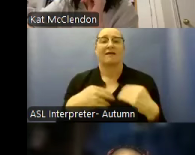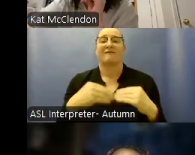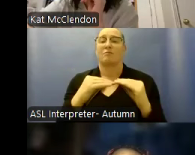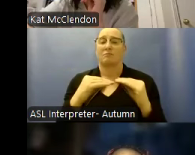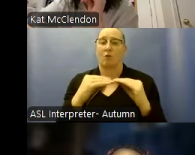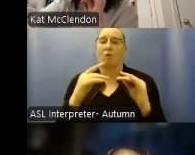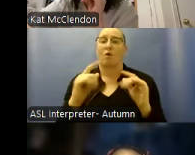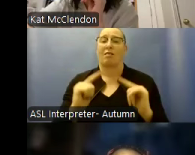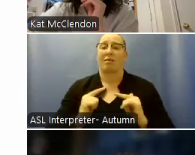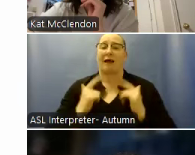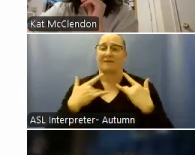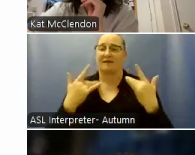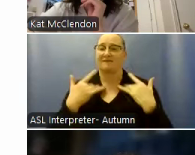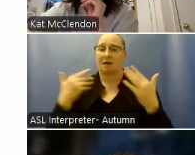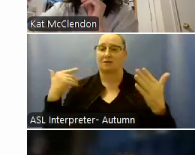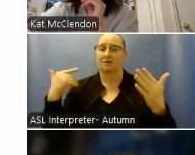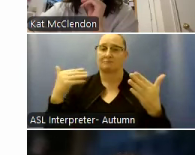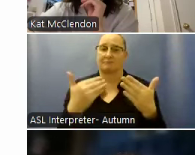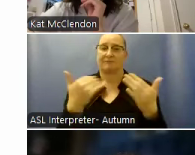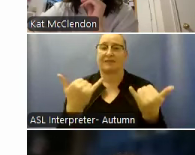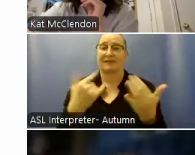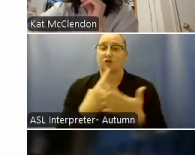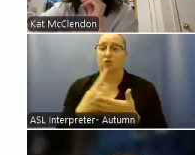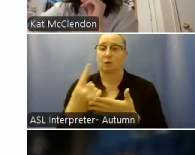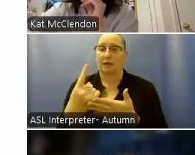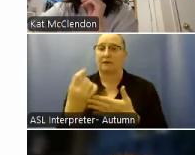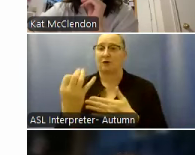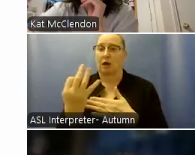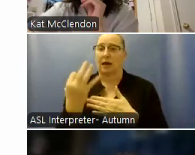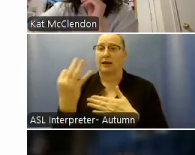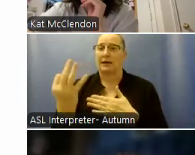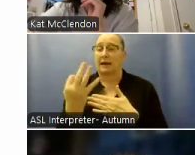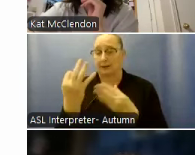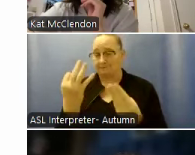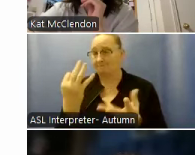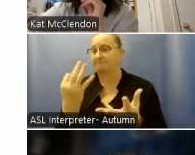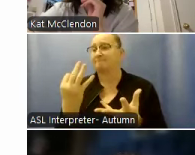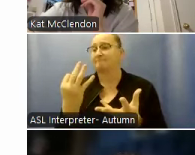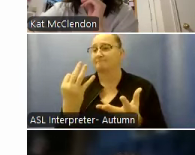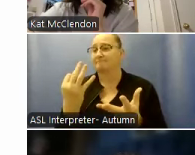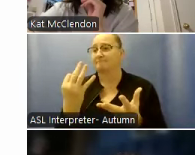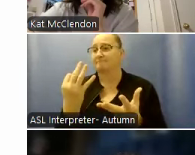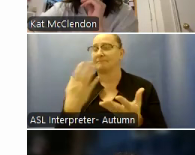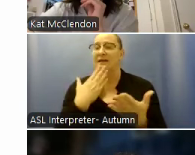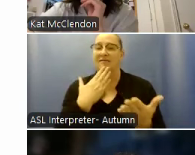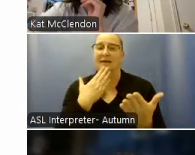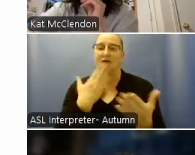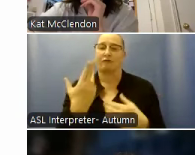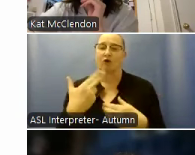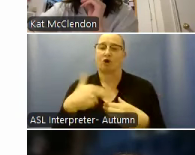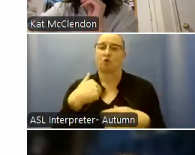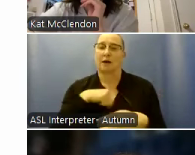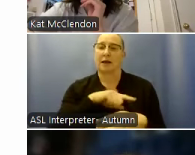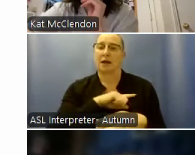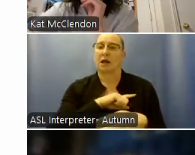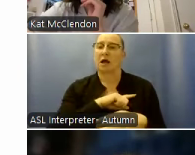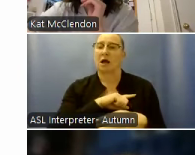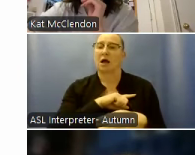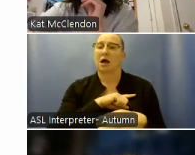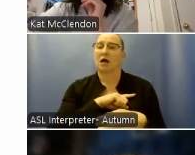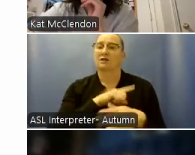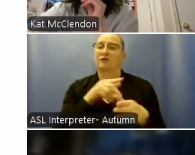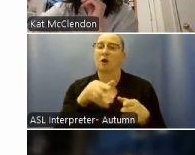events coming up this week, Friday, as a matter of fact. Thank you for joining us. Thank you for